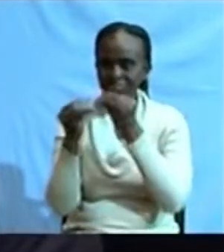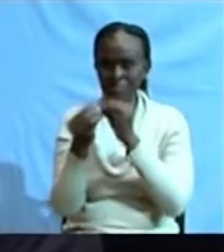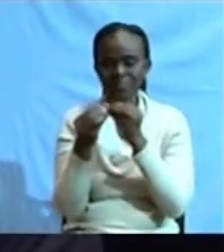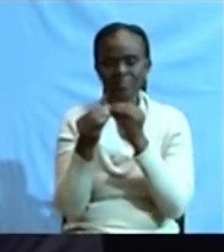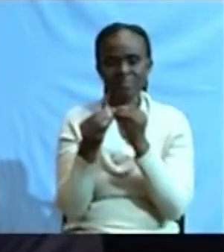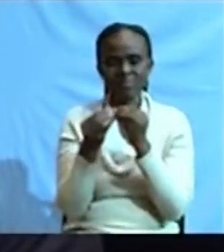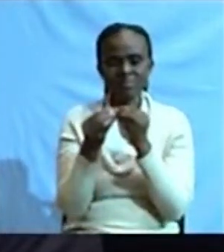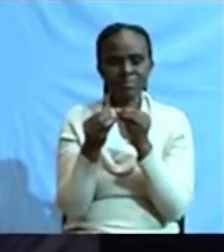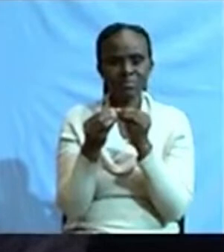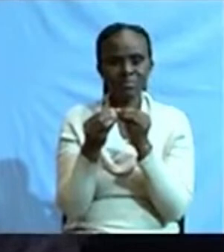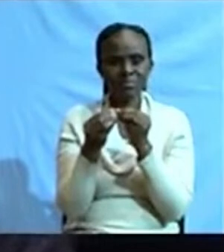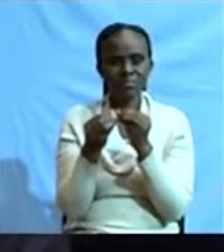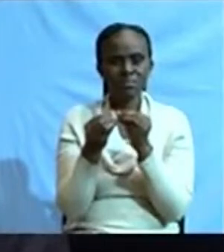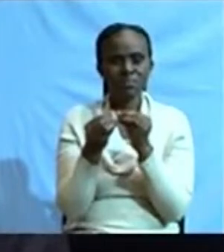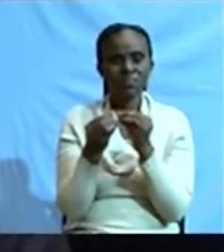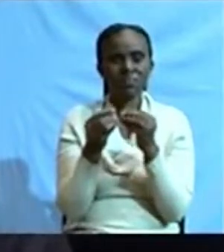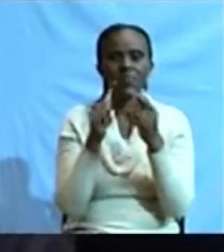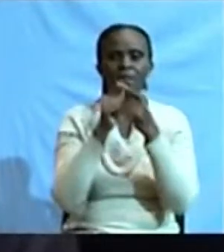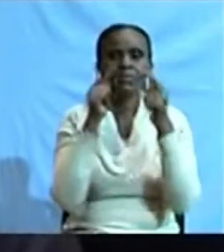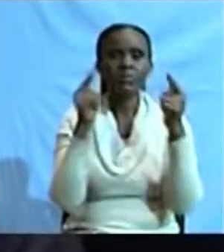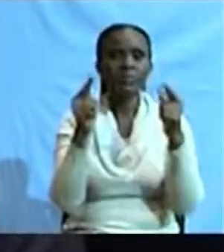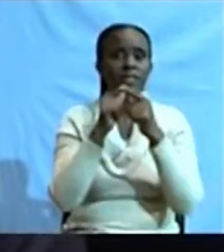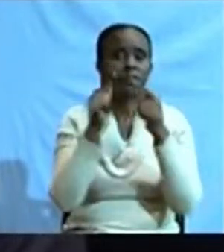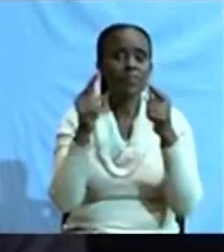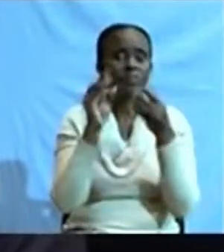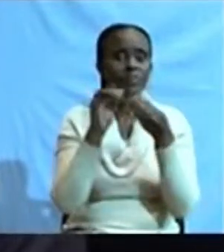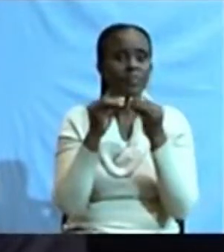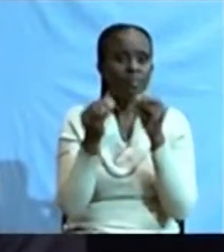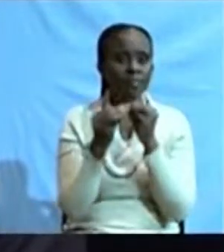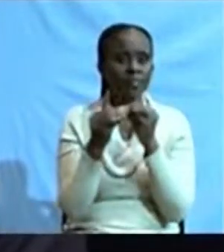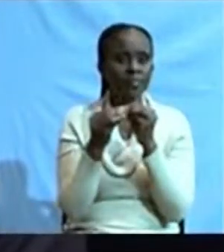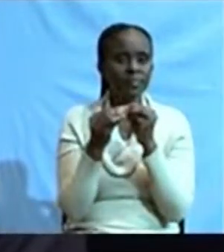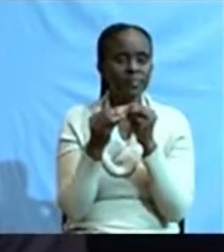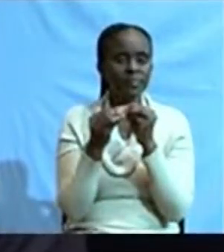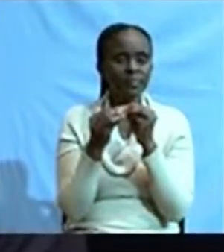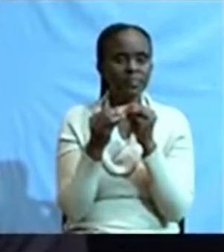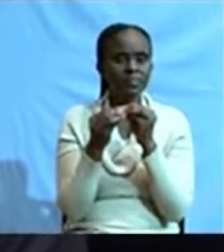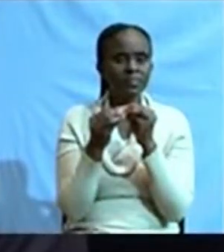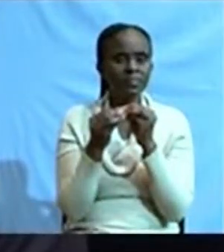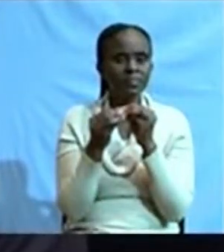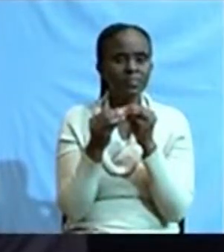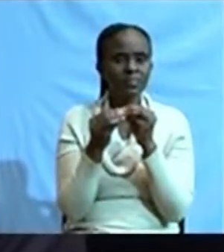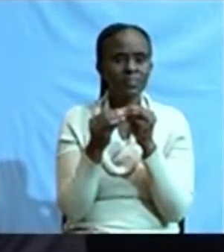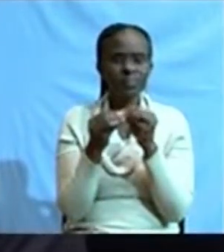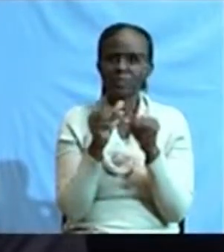if You're looking at what? The big figures that they hold. You're not looking at the period.